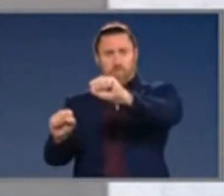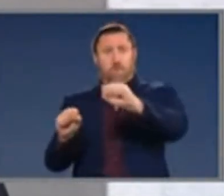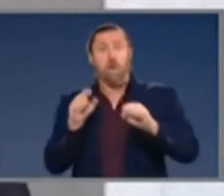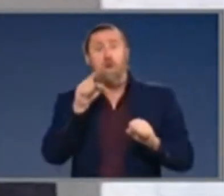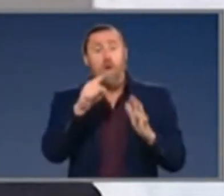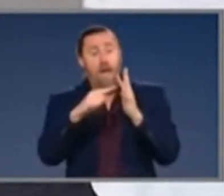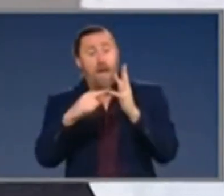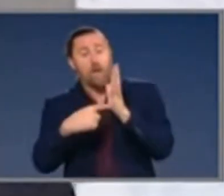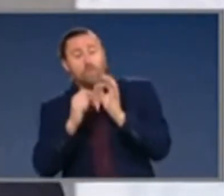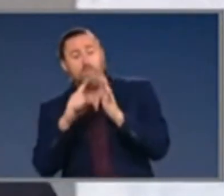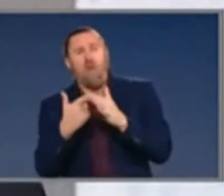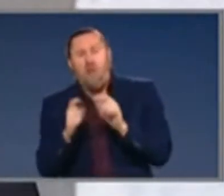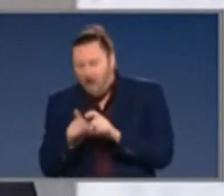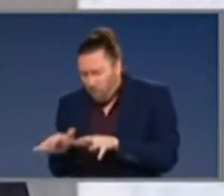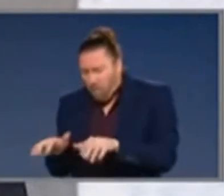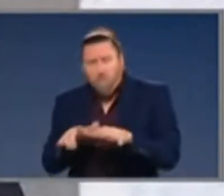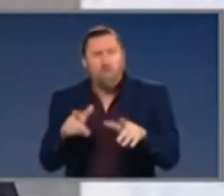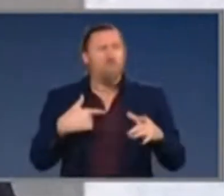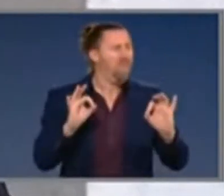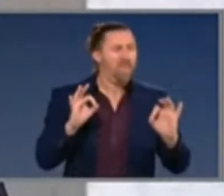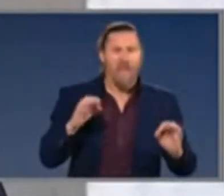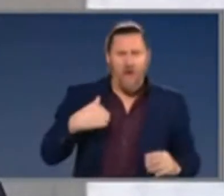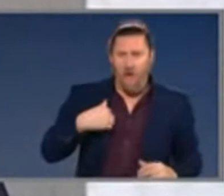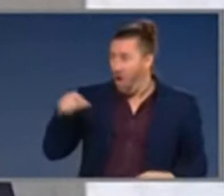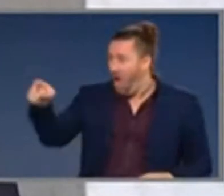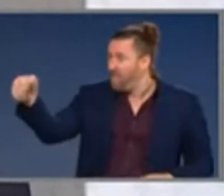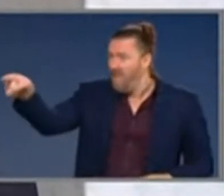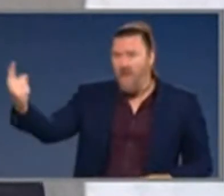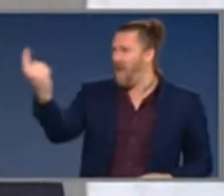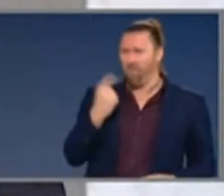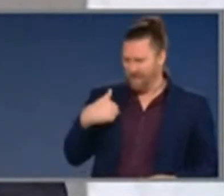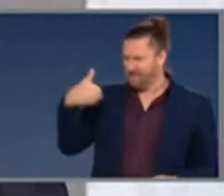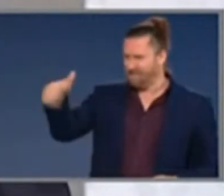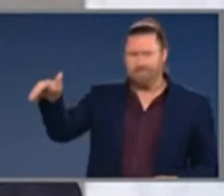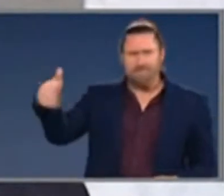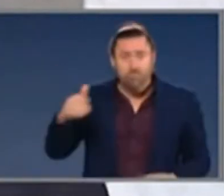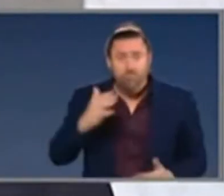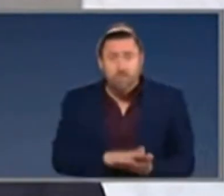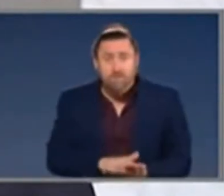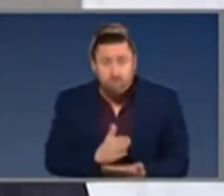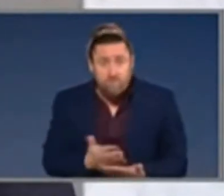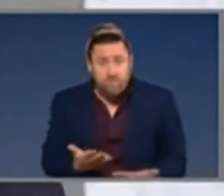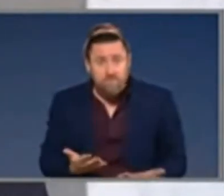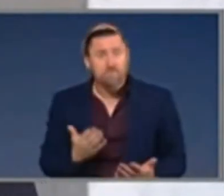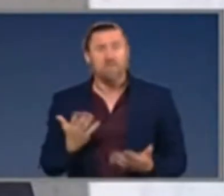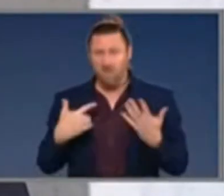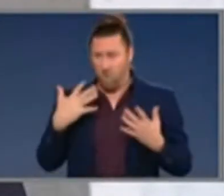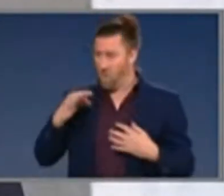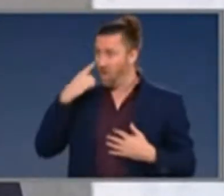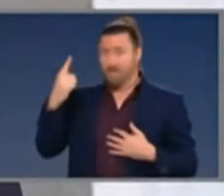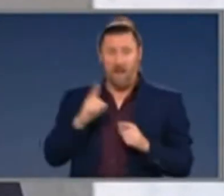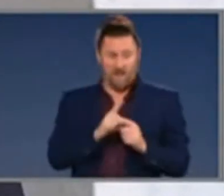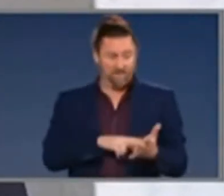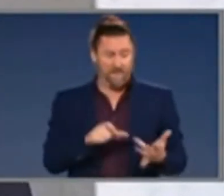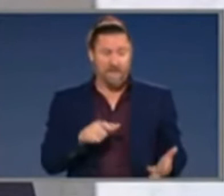outbreak zone, well, you don't want people moving to where you are, and otherwise you end up in the situation